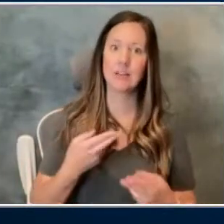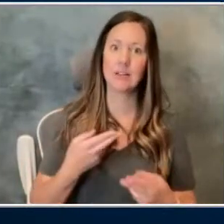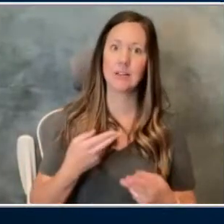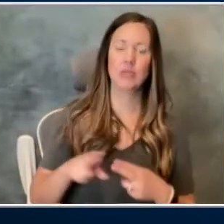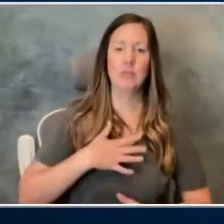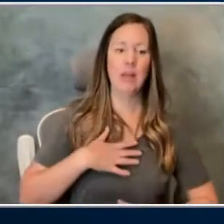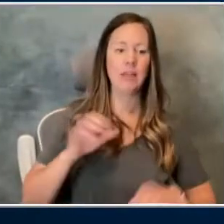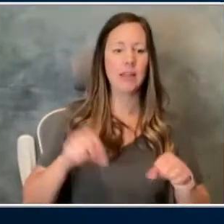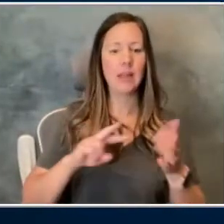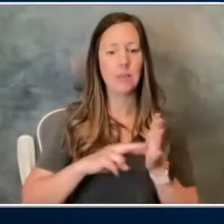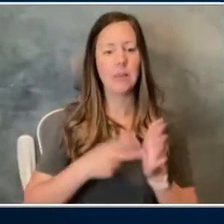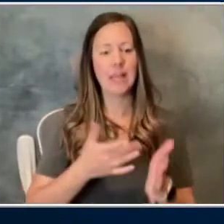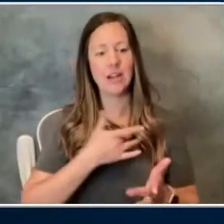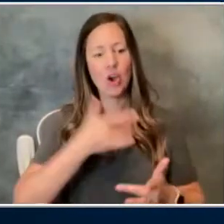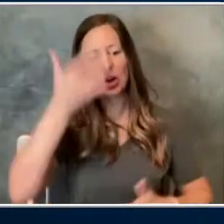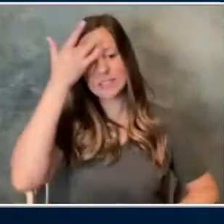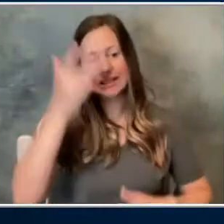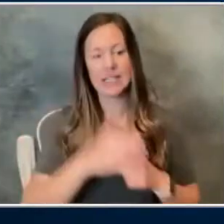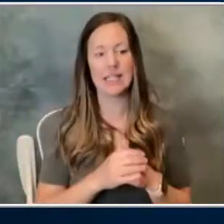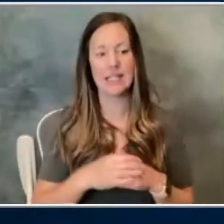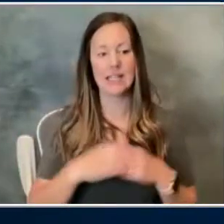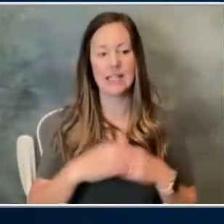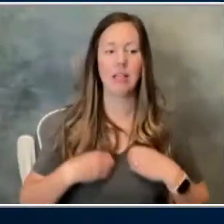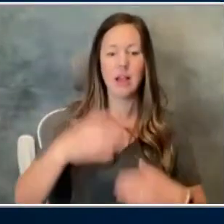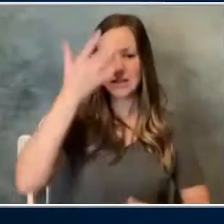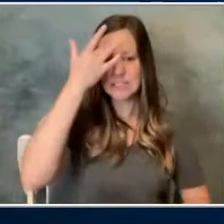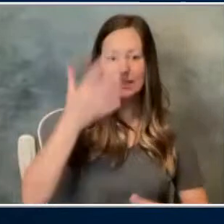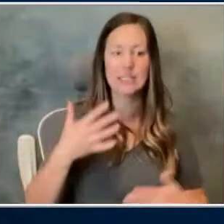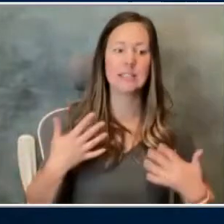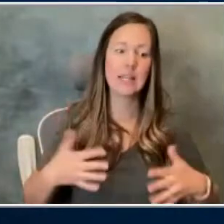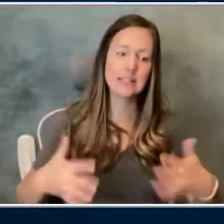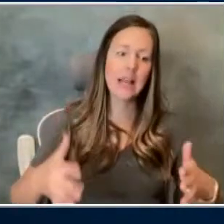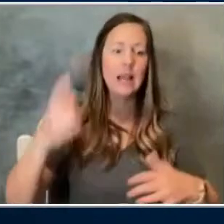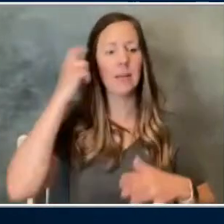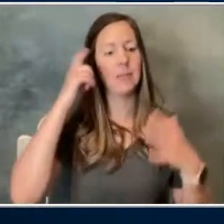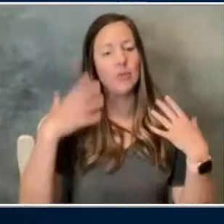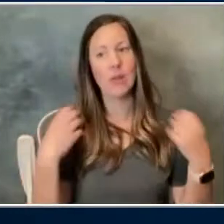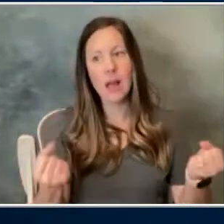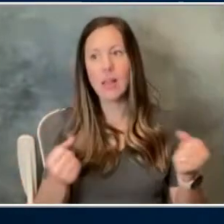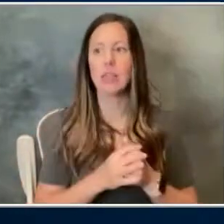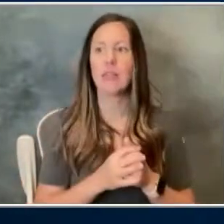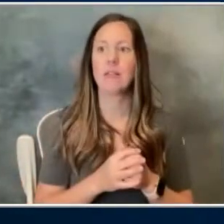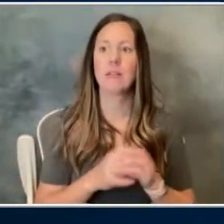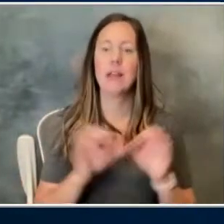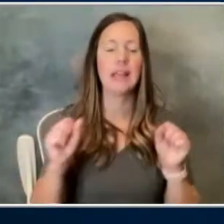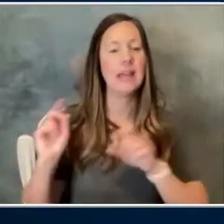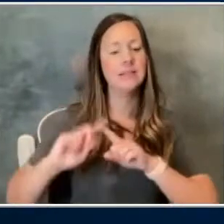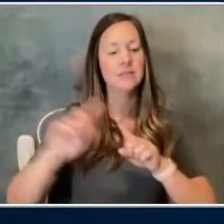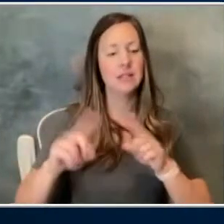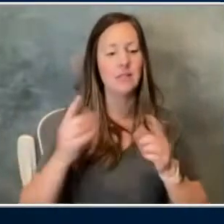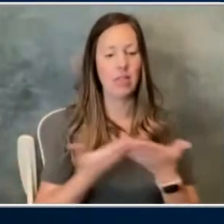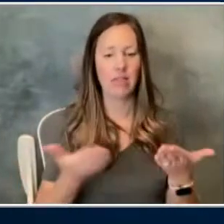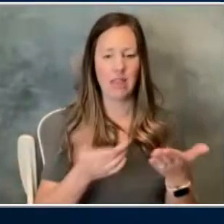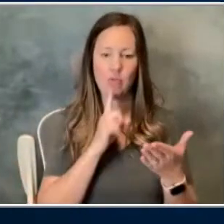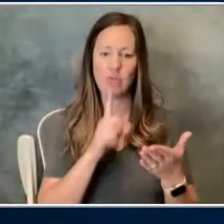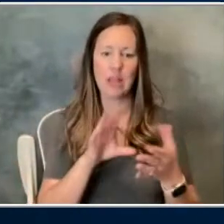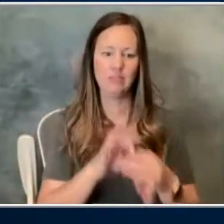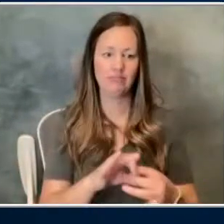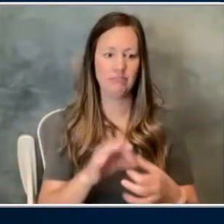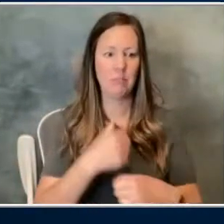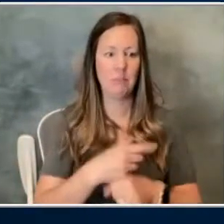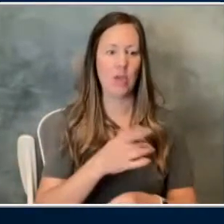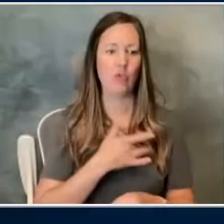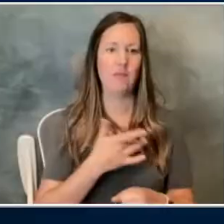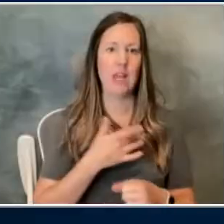heart disease, lung disease, anxiety, or mental health. It can be part of neuromuscular disease. There's a lot of things that can make you feel short of